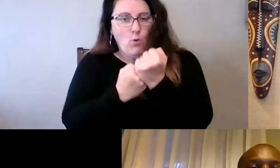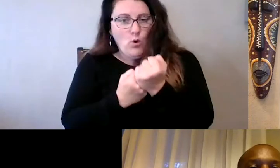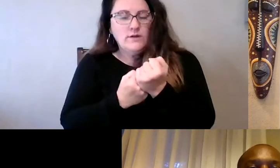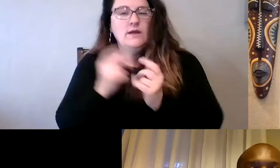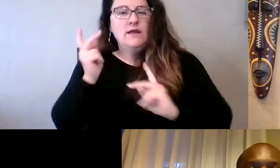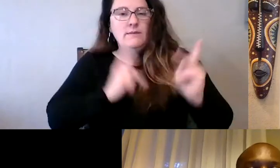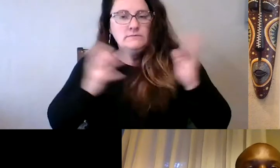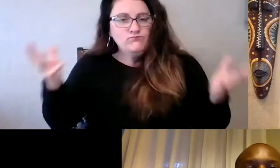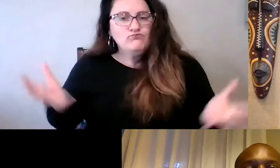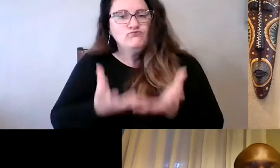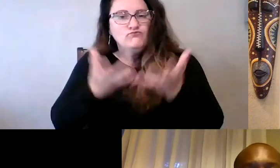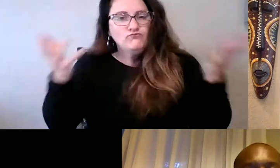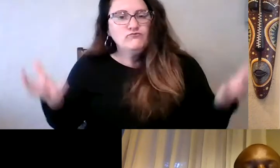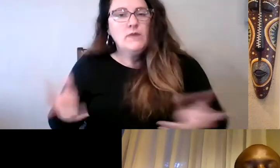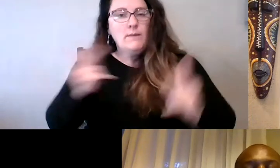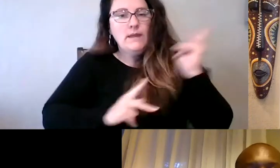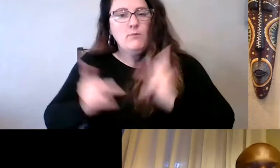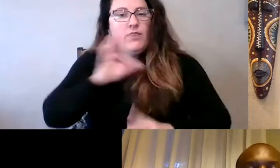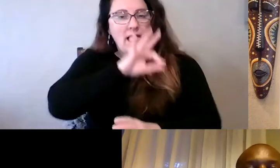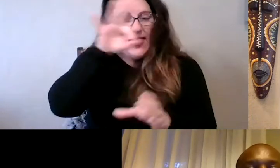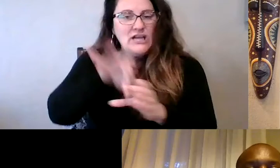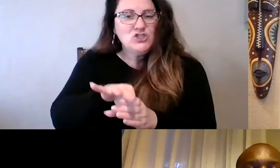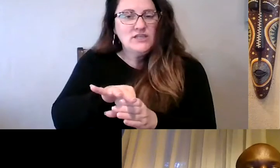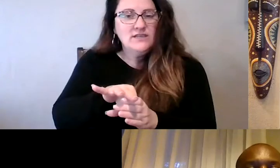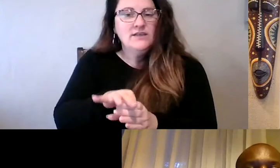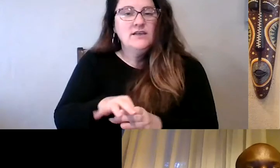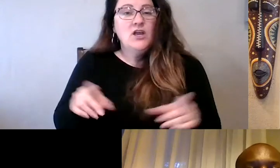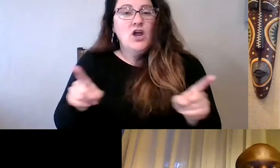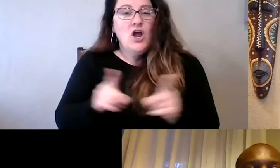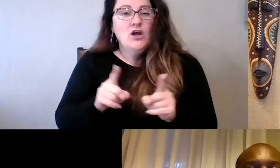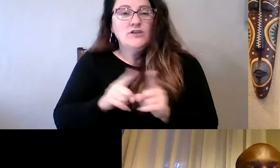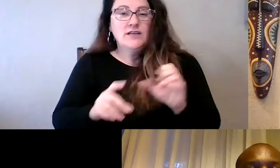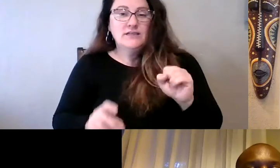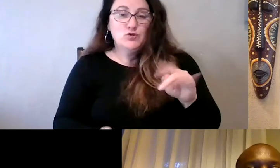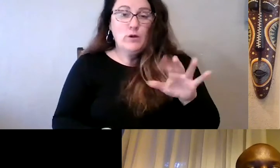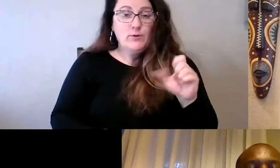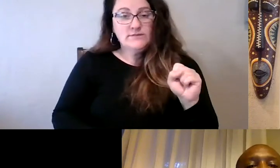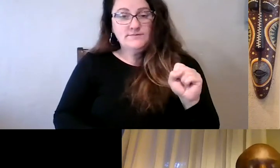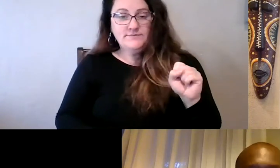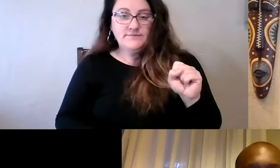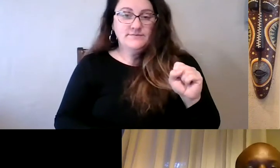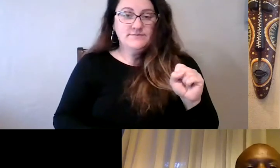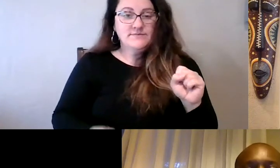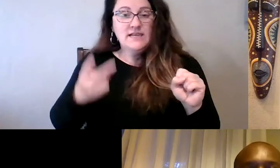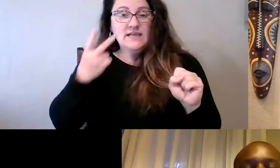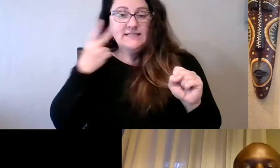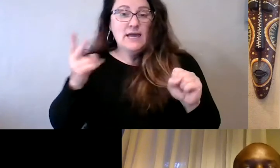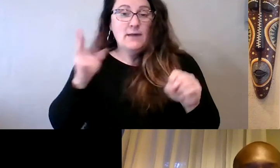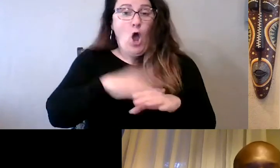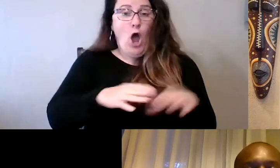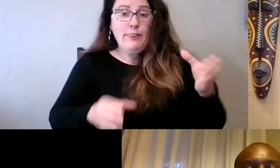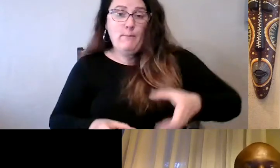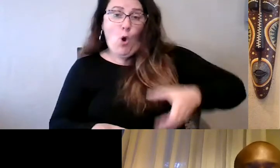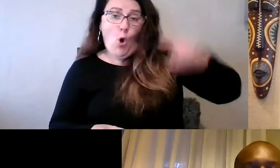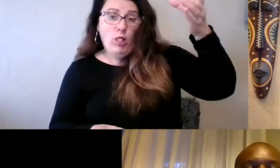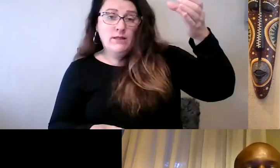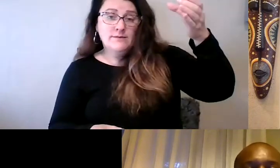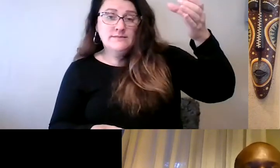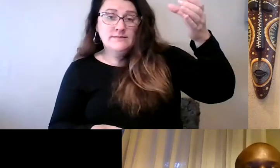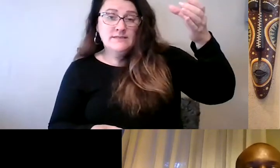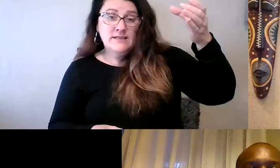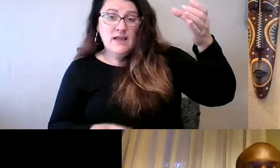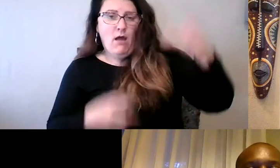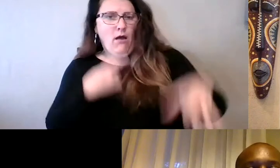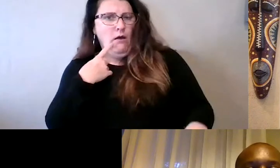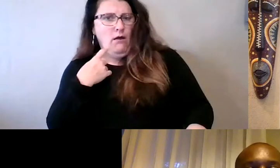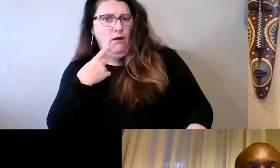those folks engage their people in the election. They also engaged strippers, right? So some of y'all saw themselves on the polls. And it was highly